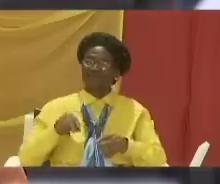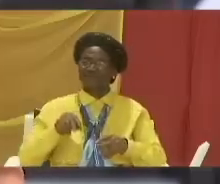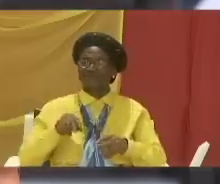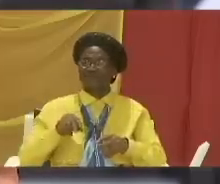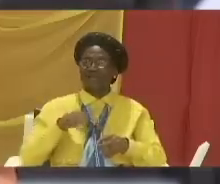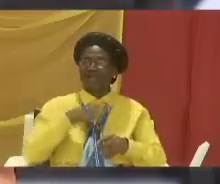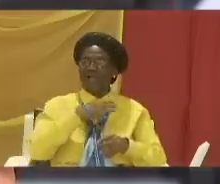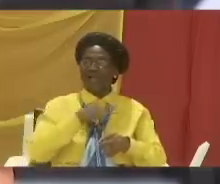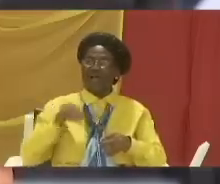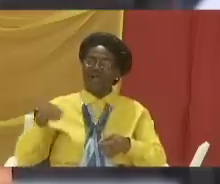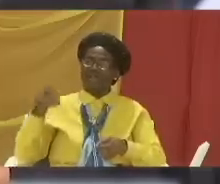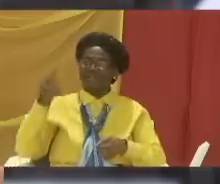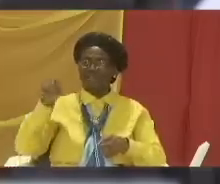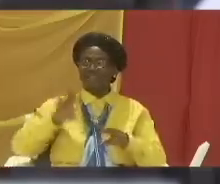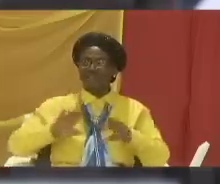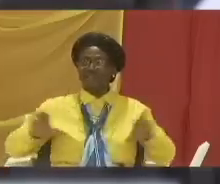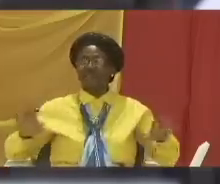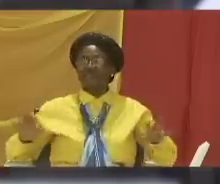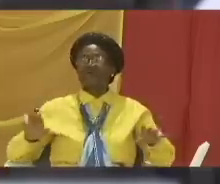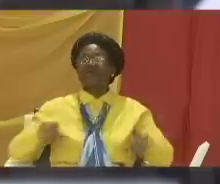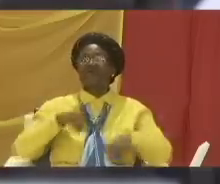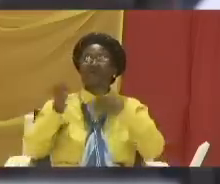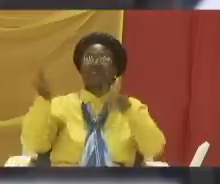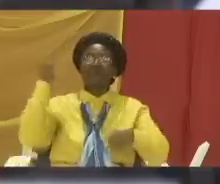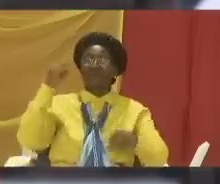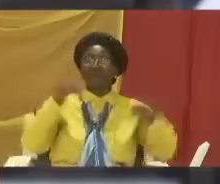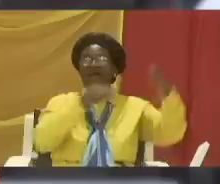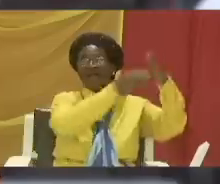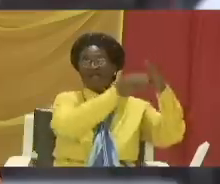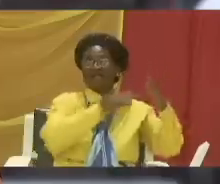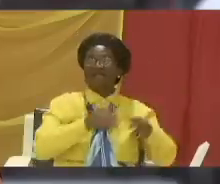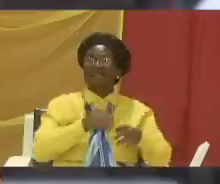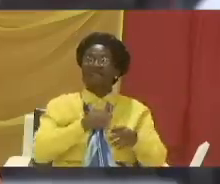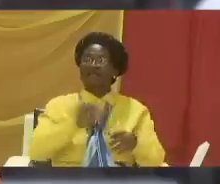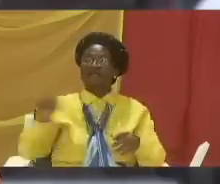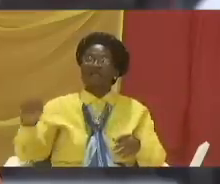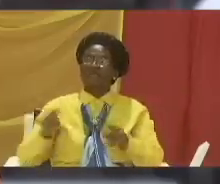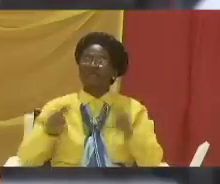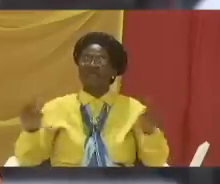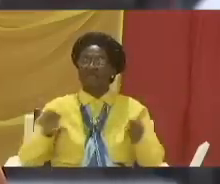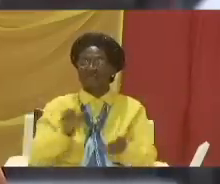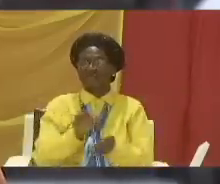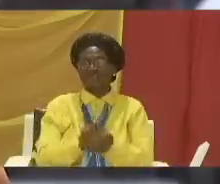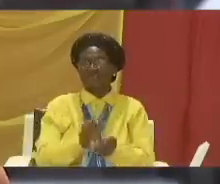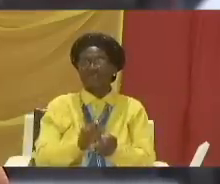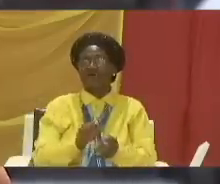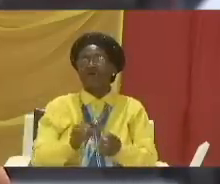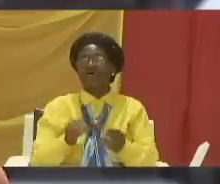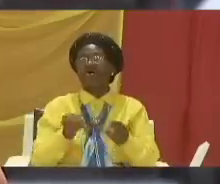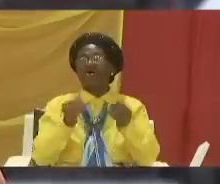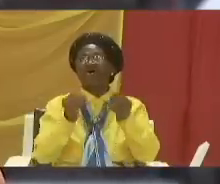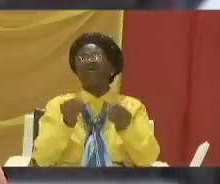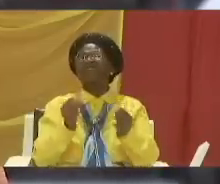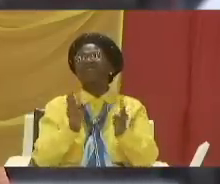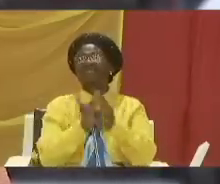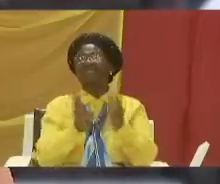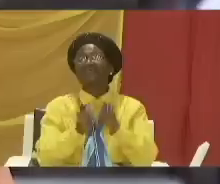And the children of Israel went against a very small city, and they fled before them.